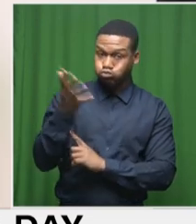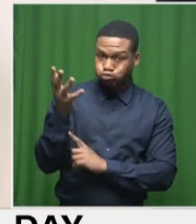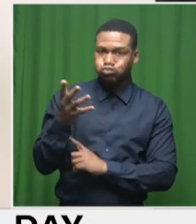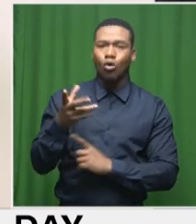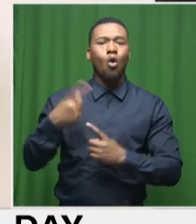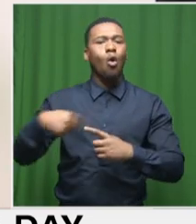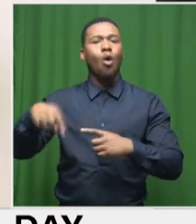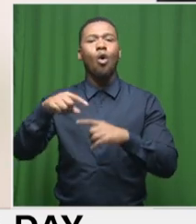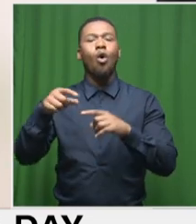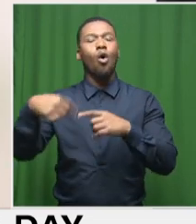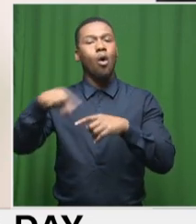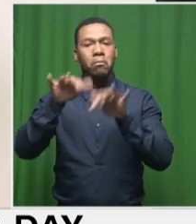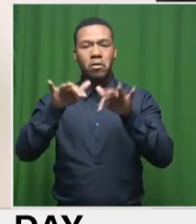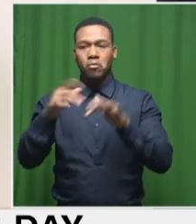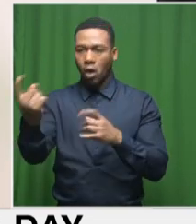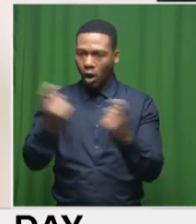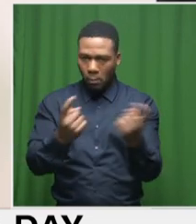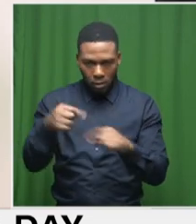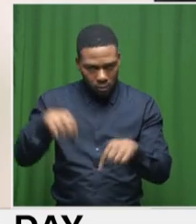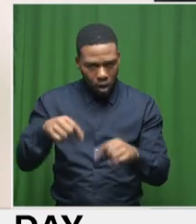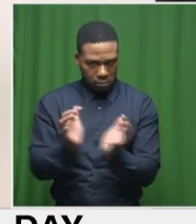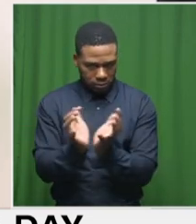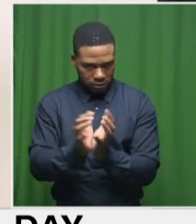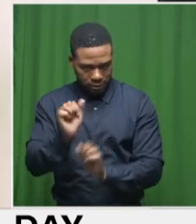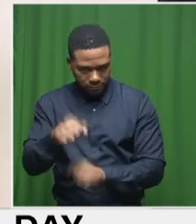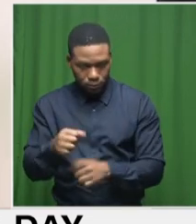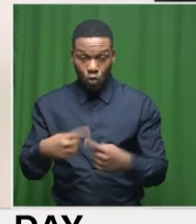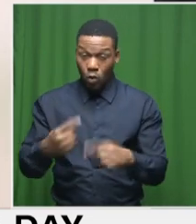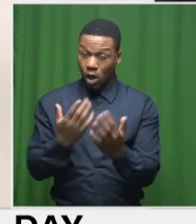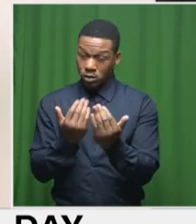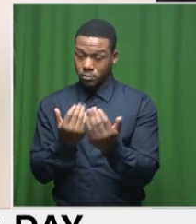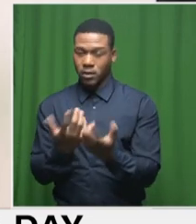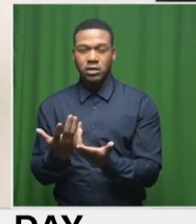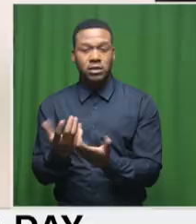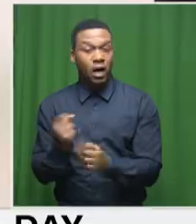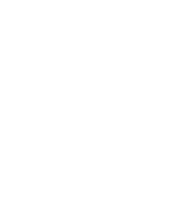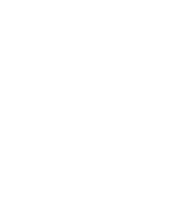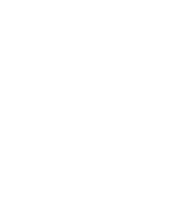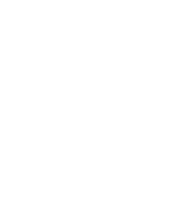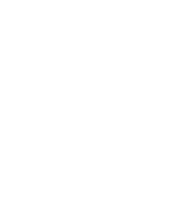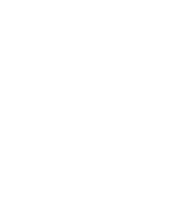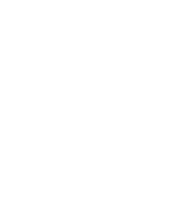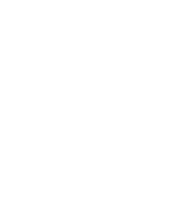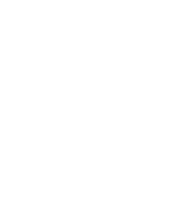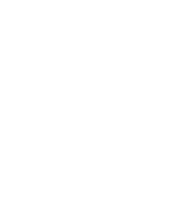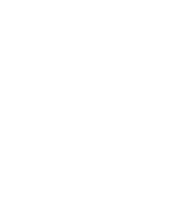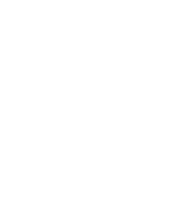here. But we expect those to take place, and also to take place for the next 2 days.